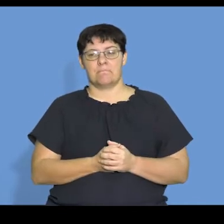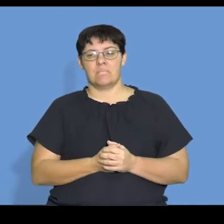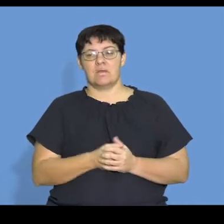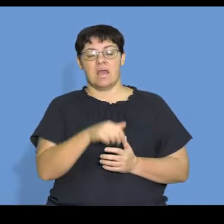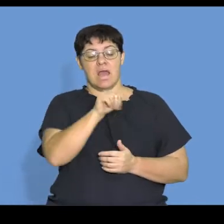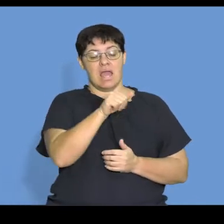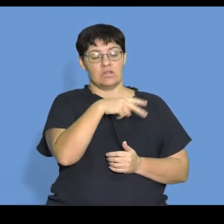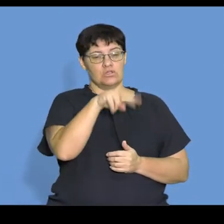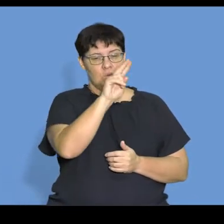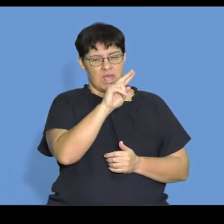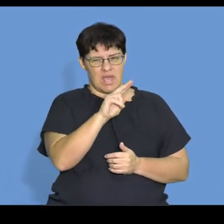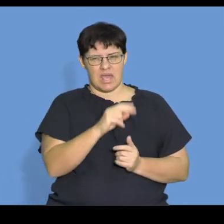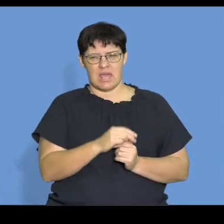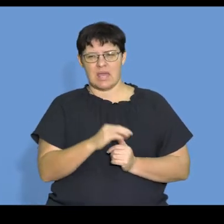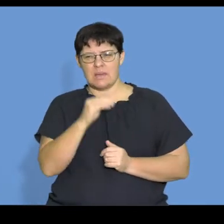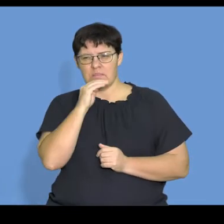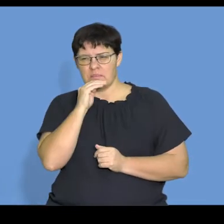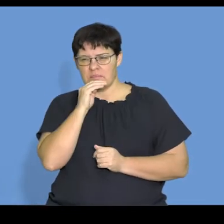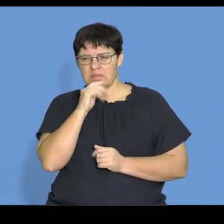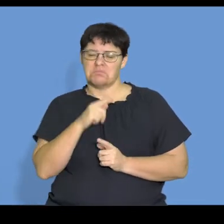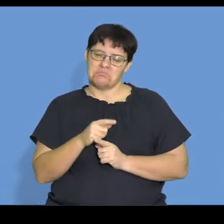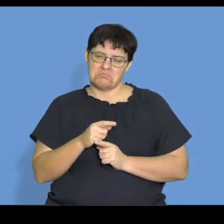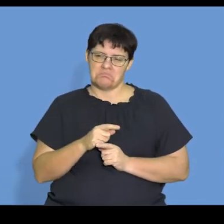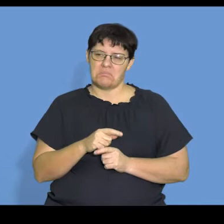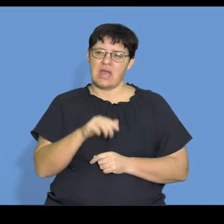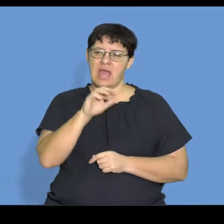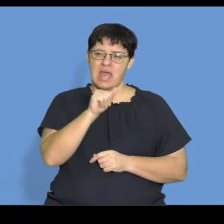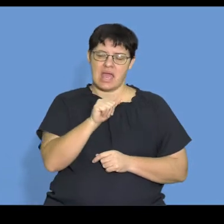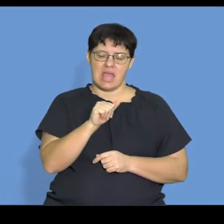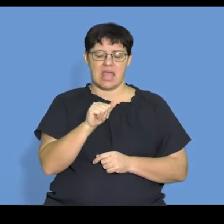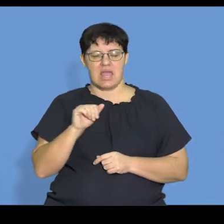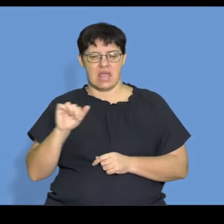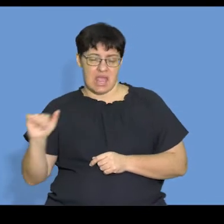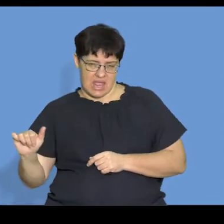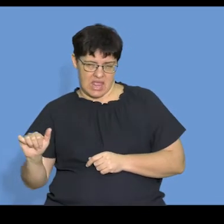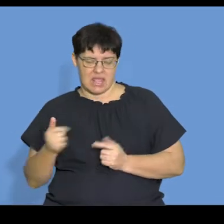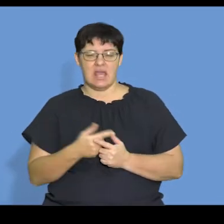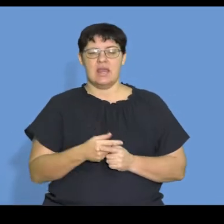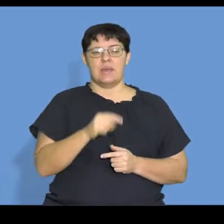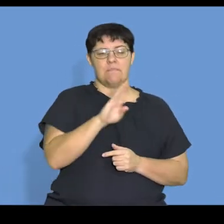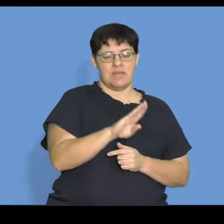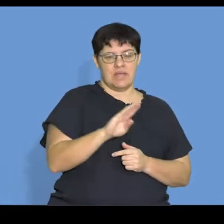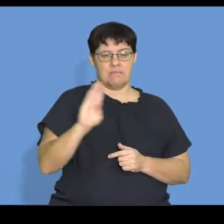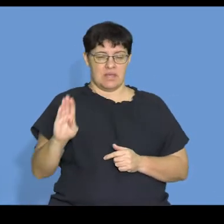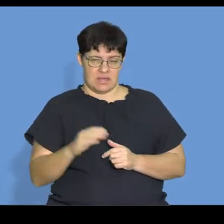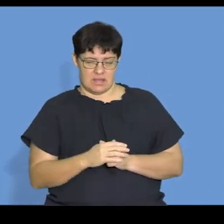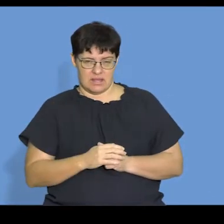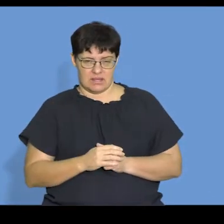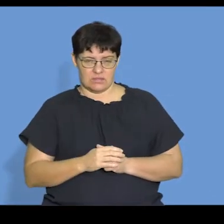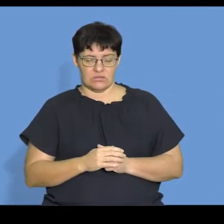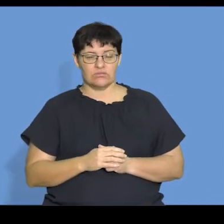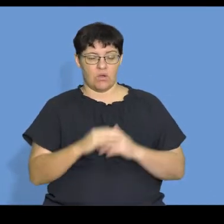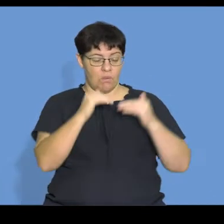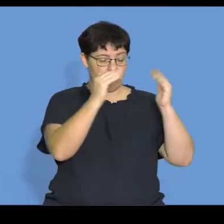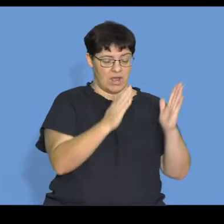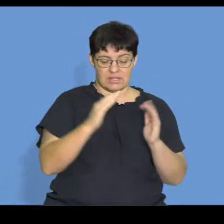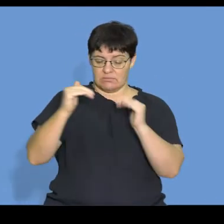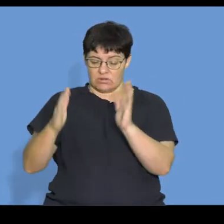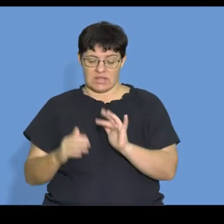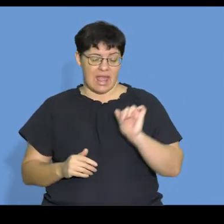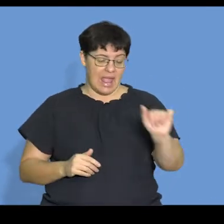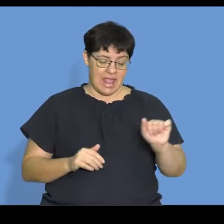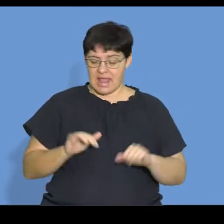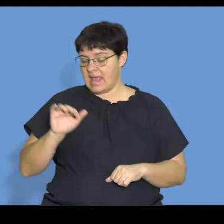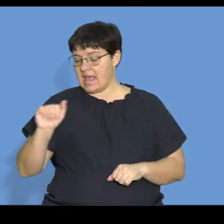and a. I find the factors of b squared, which are b and b. So the brackets will have both a and b, a and